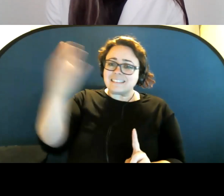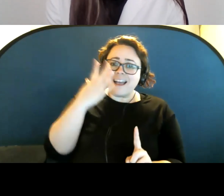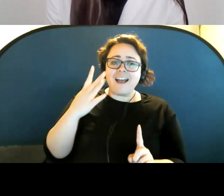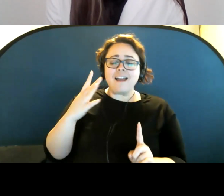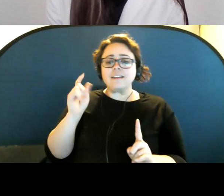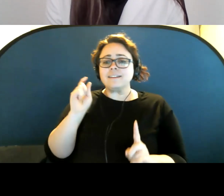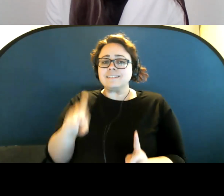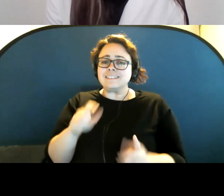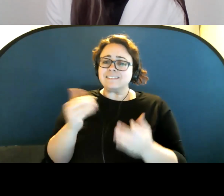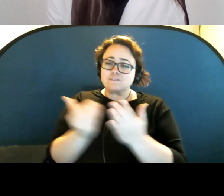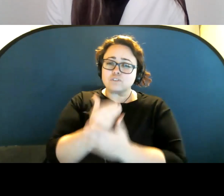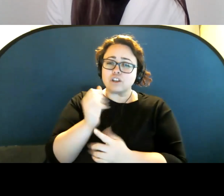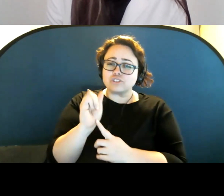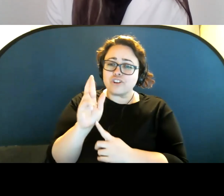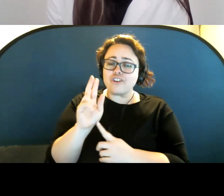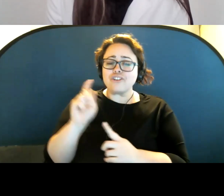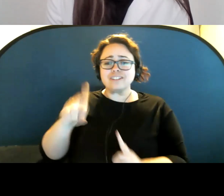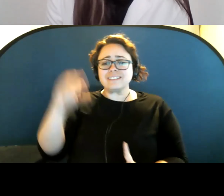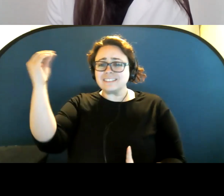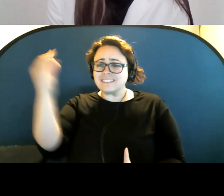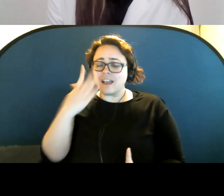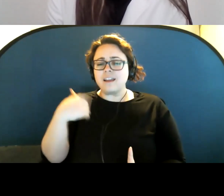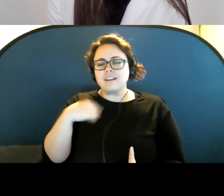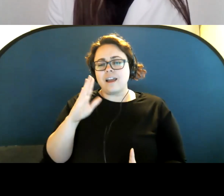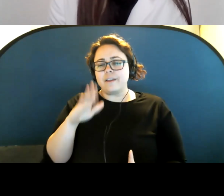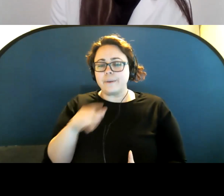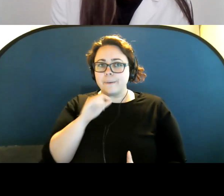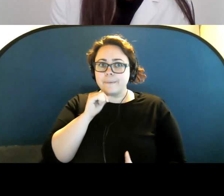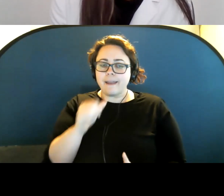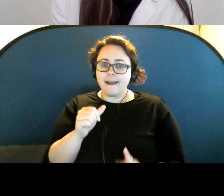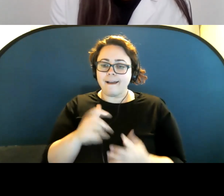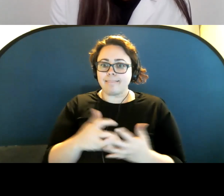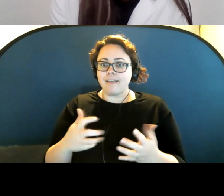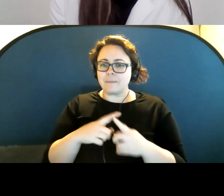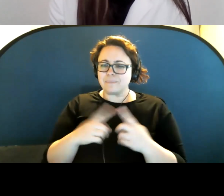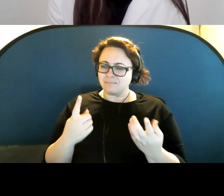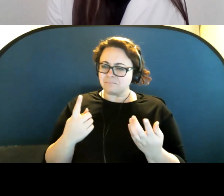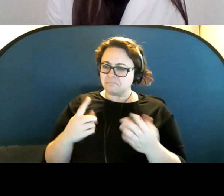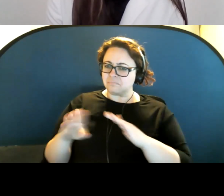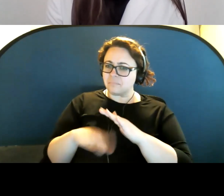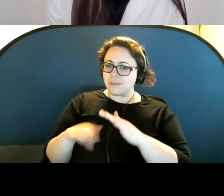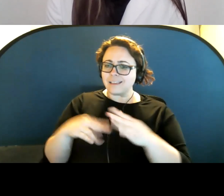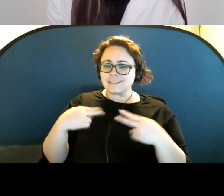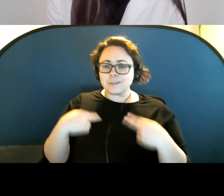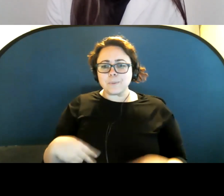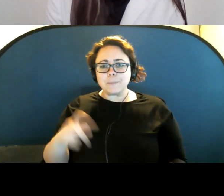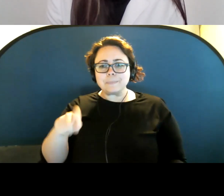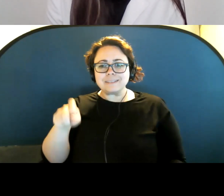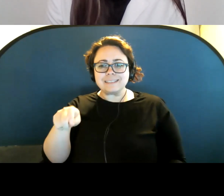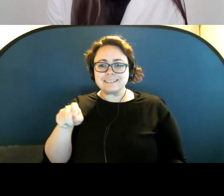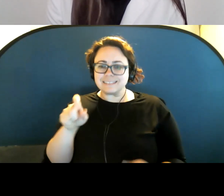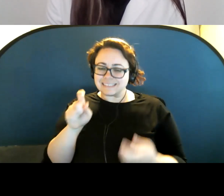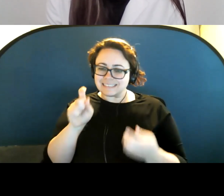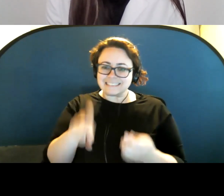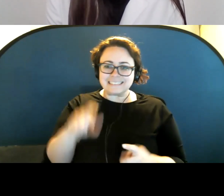fresh air and some sun. I know that's very low tech, but these are our basic human needs. So we need to really work on